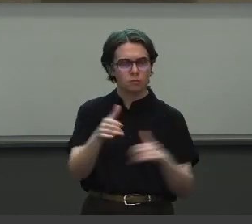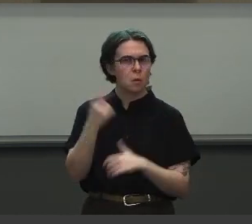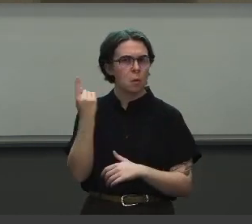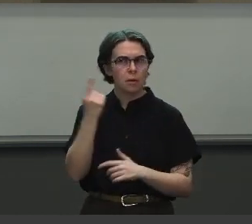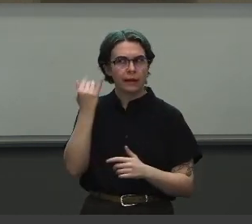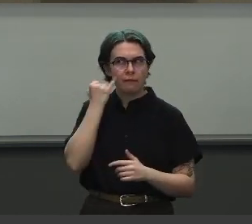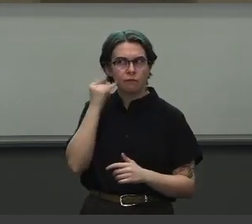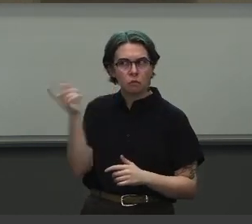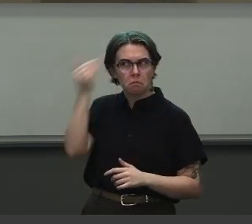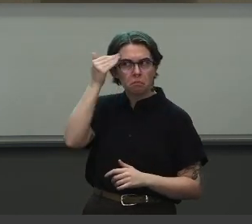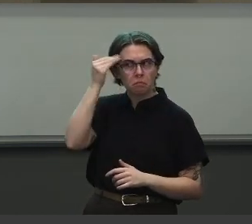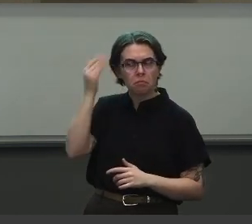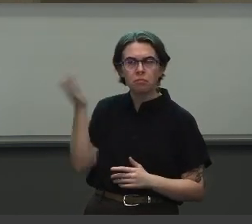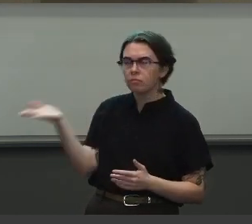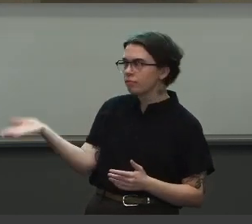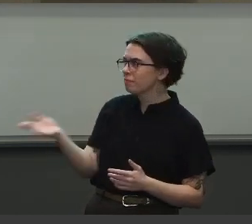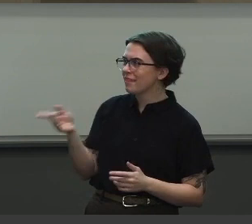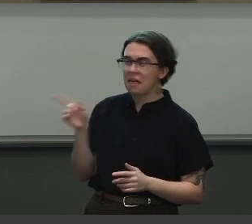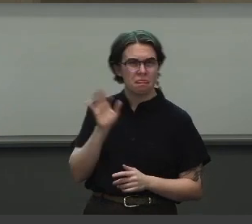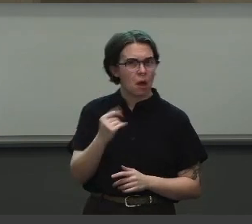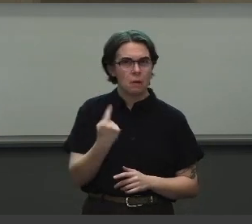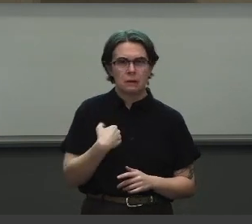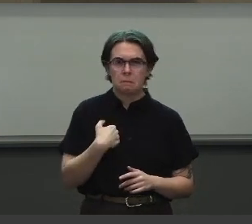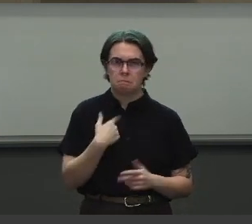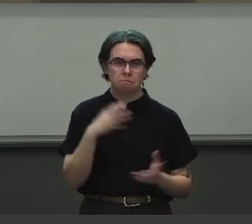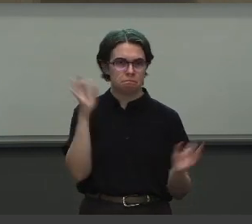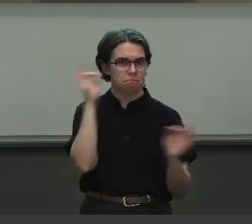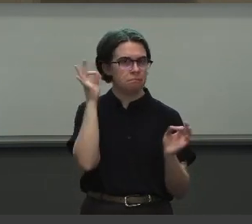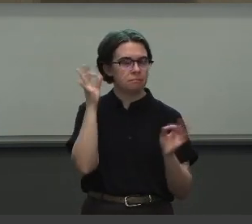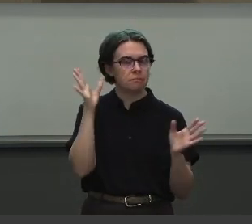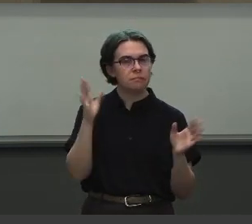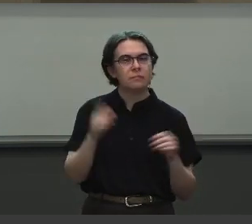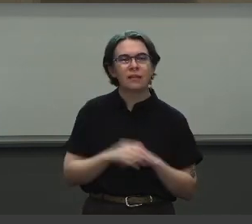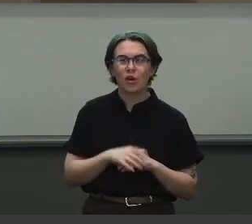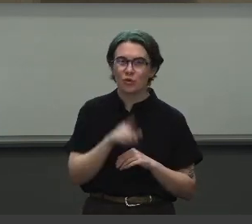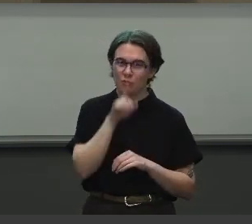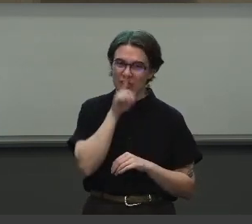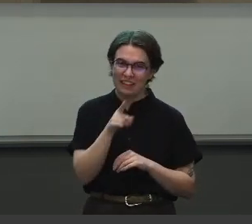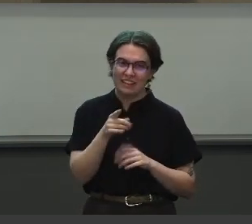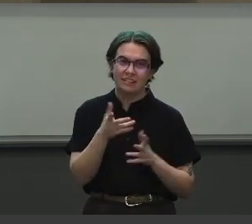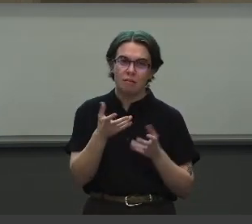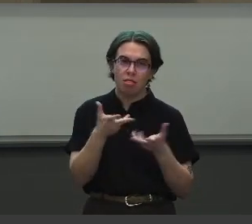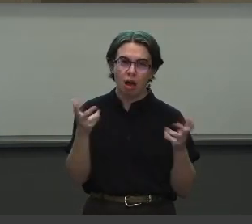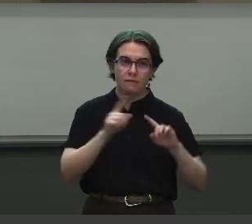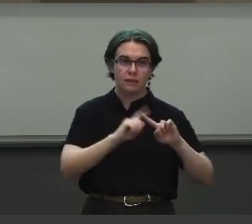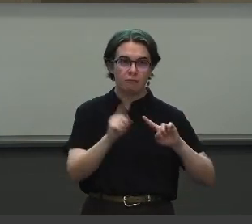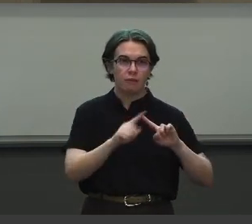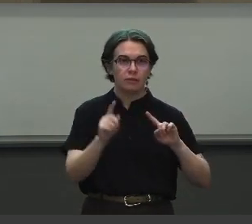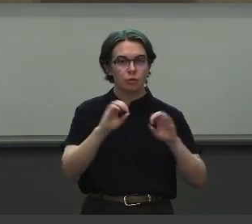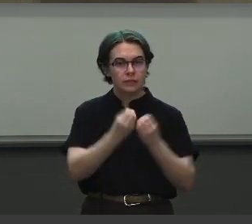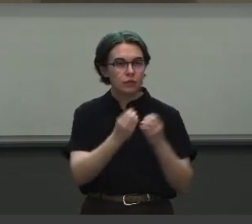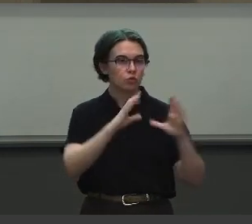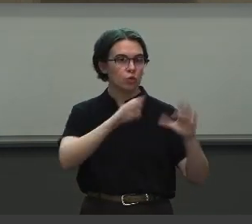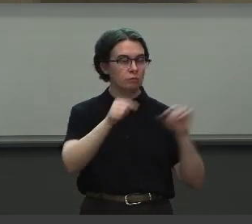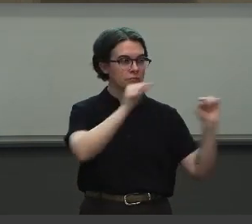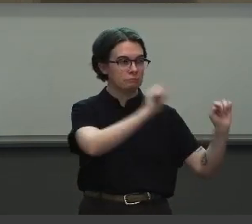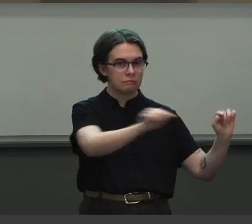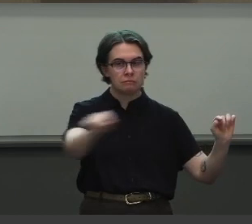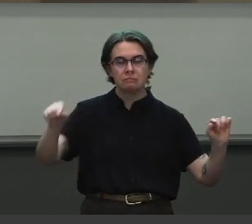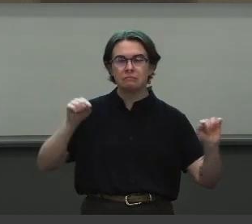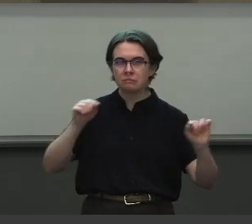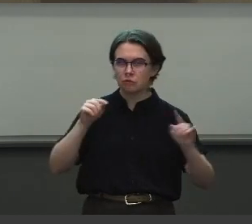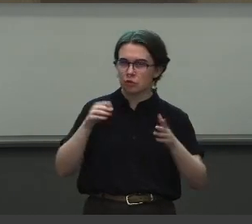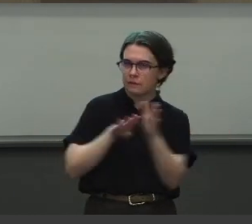I'm not actually familiar with that one in particular. Like I said, there is a bunch of different groups that are working on similar types of